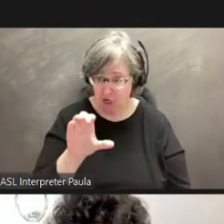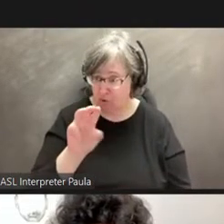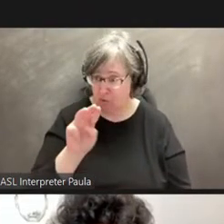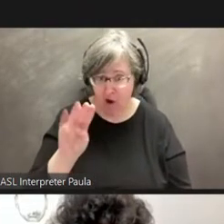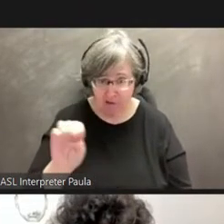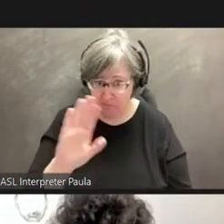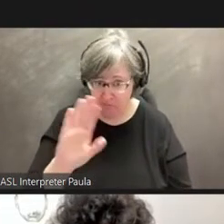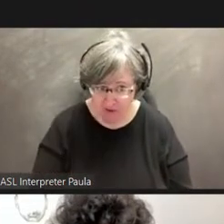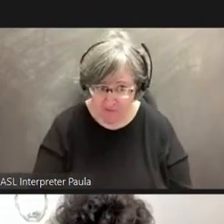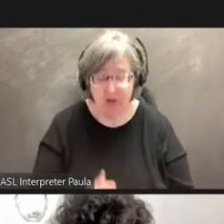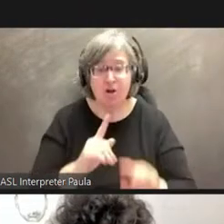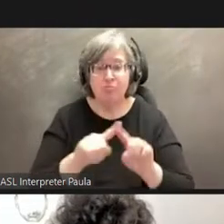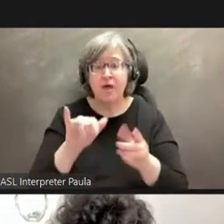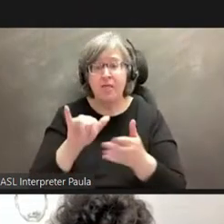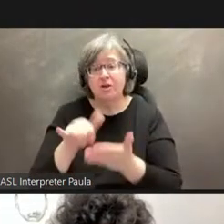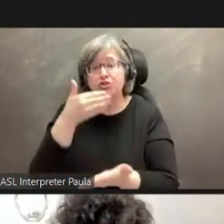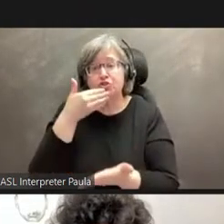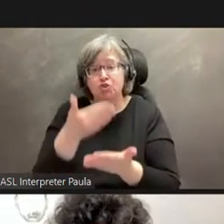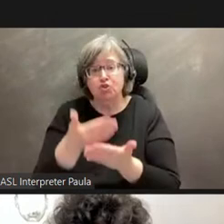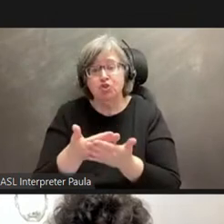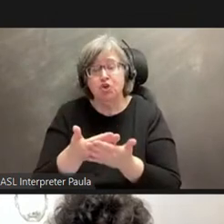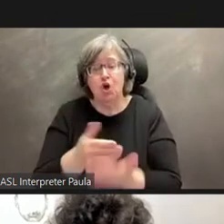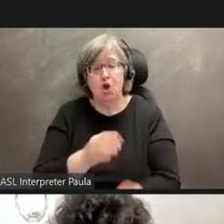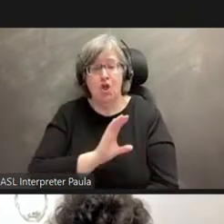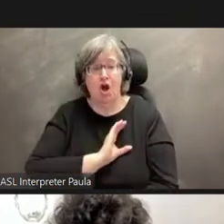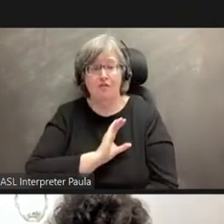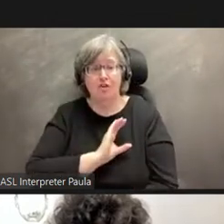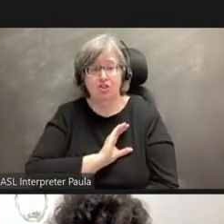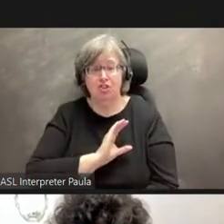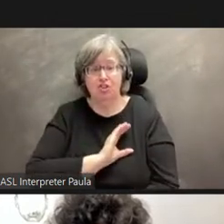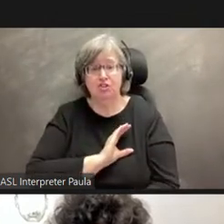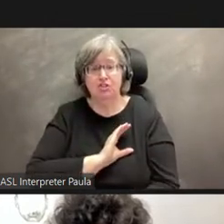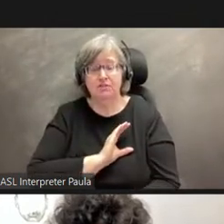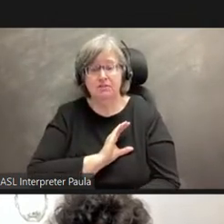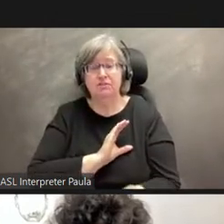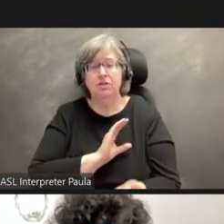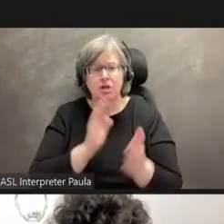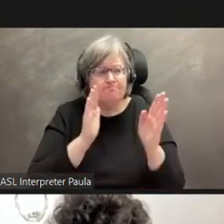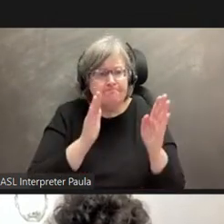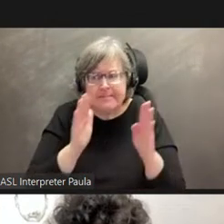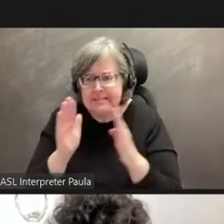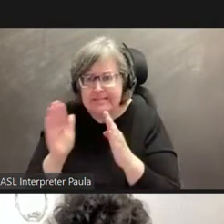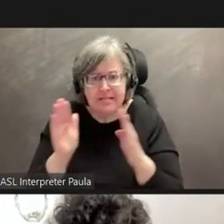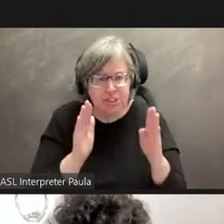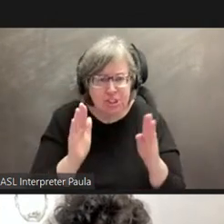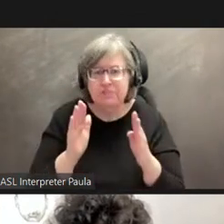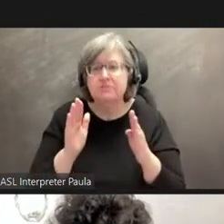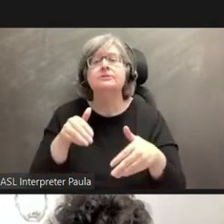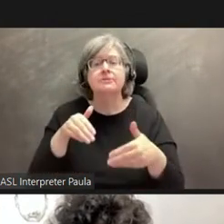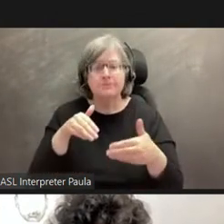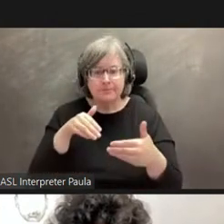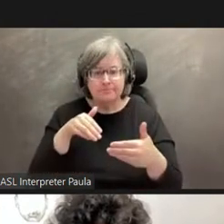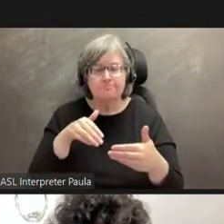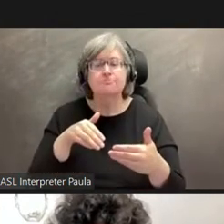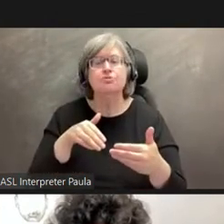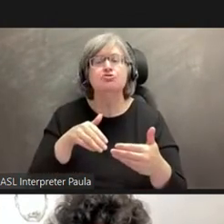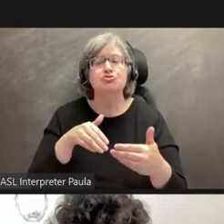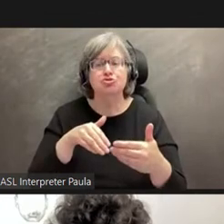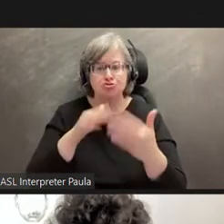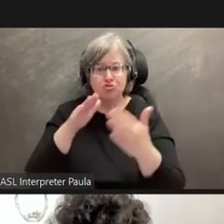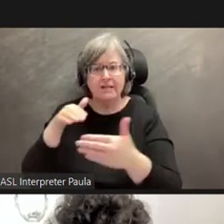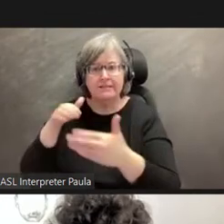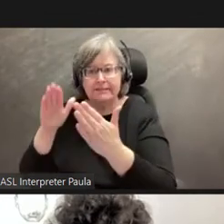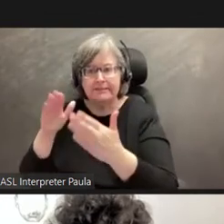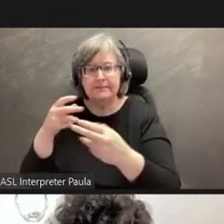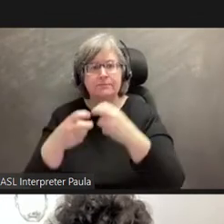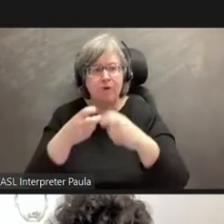of a good indicator that the officers are engaged, paying attention, and addressing the issues on the